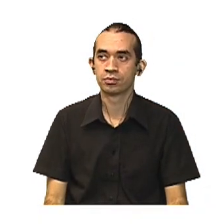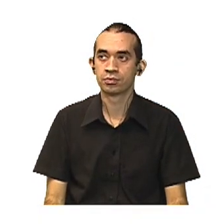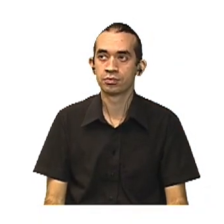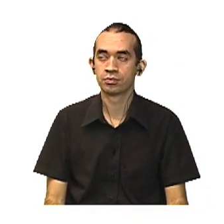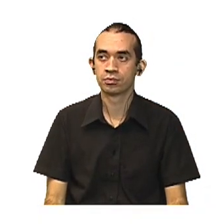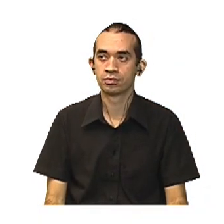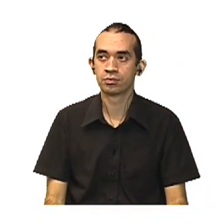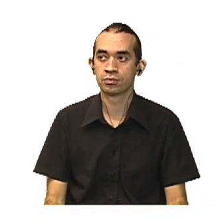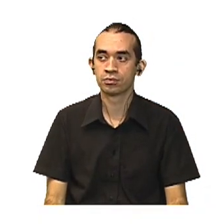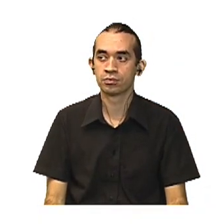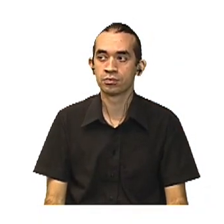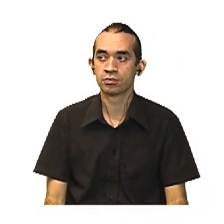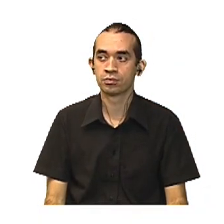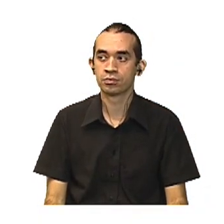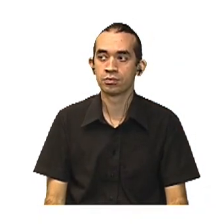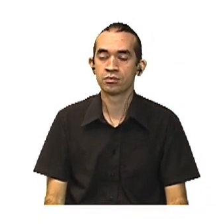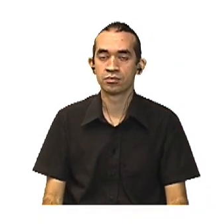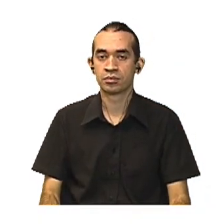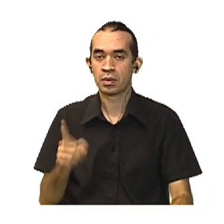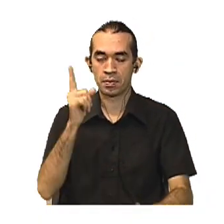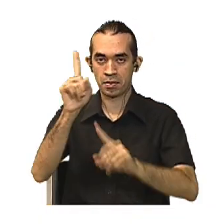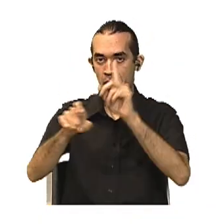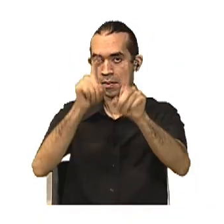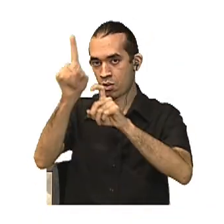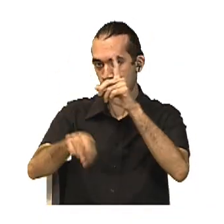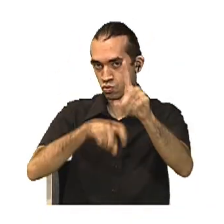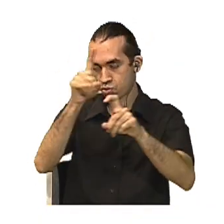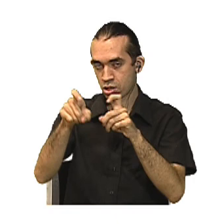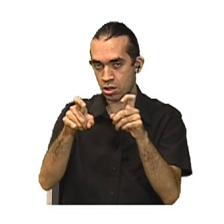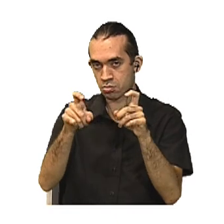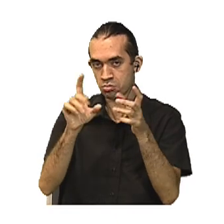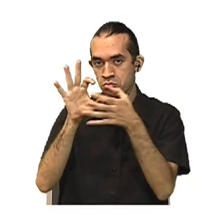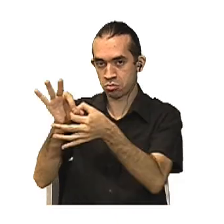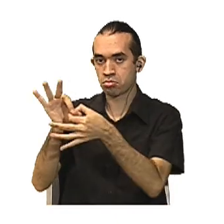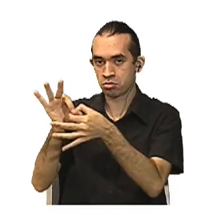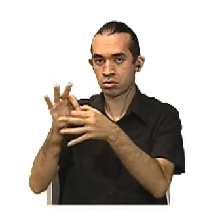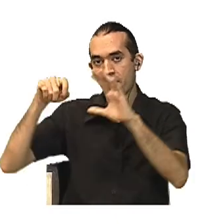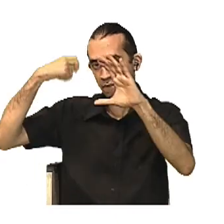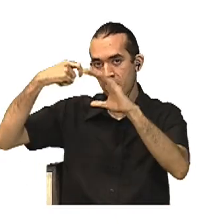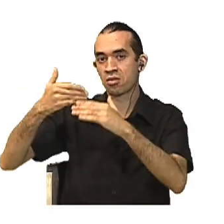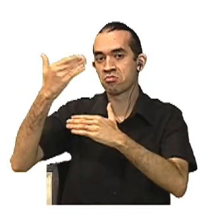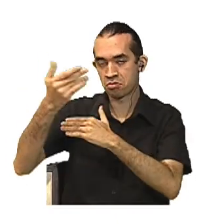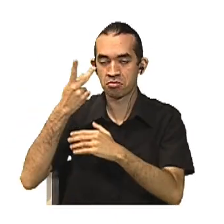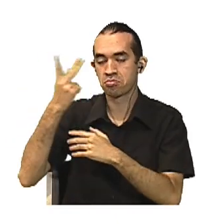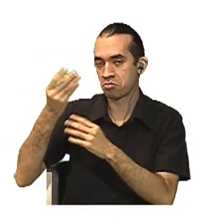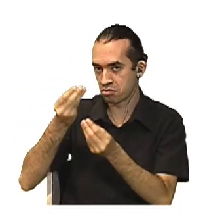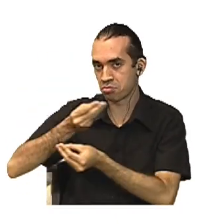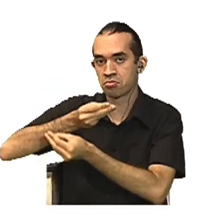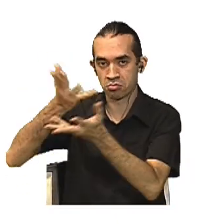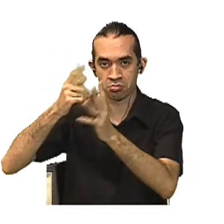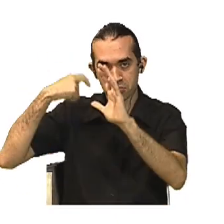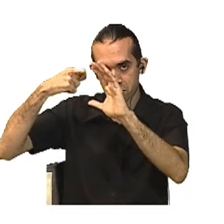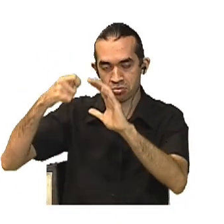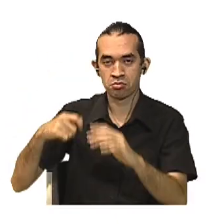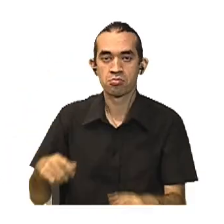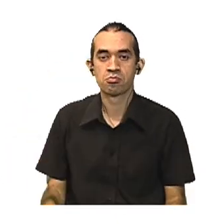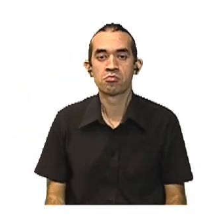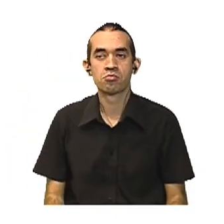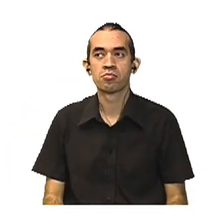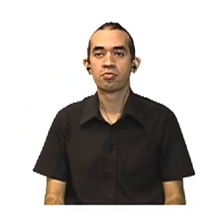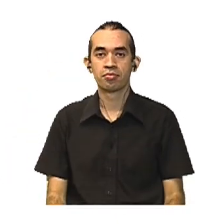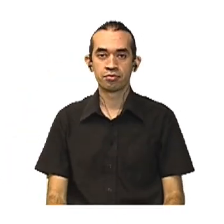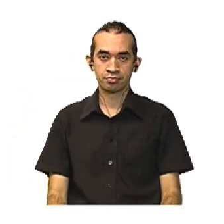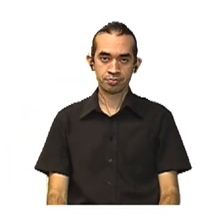Okay, here you have the questions about the video that you're going to watch. Which of these